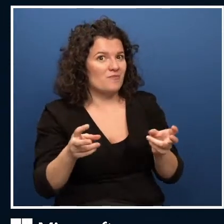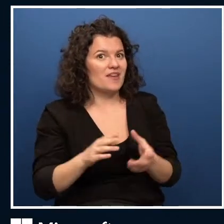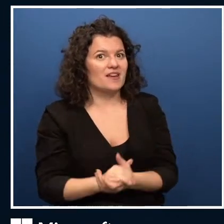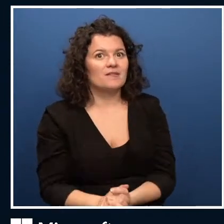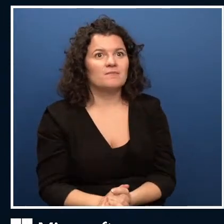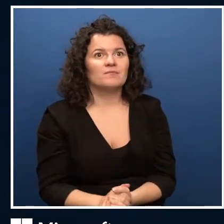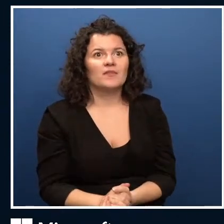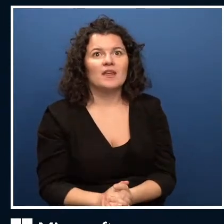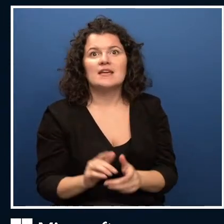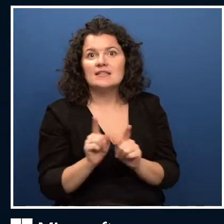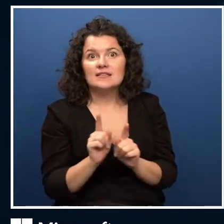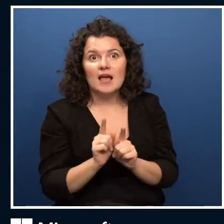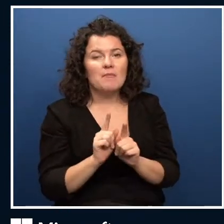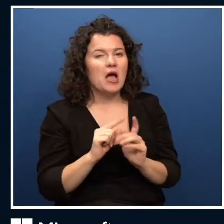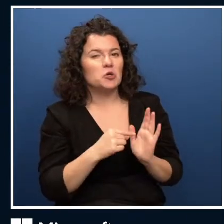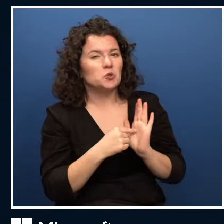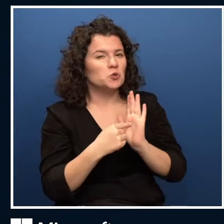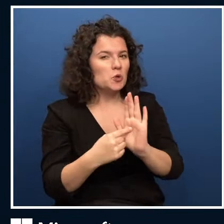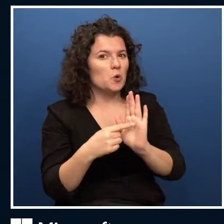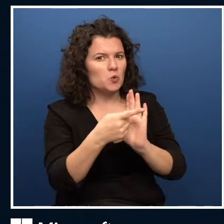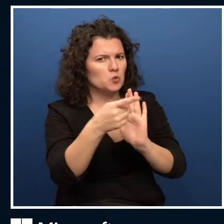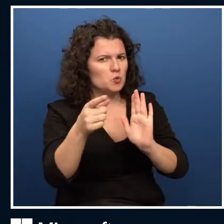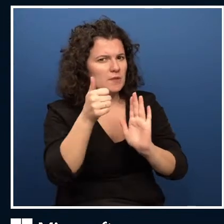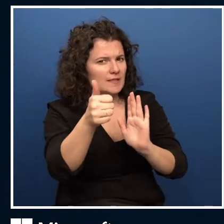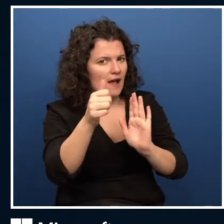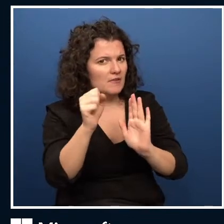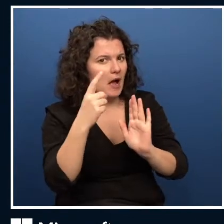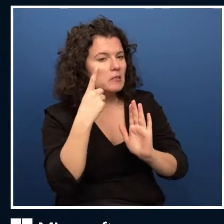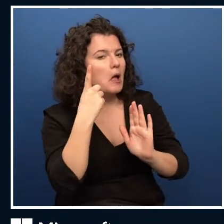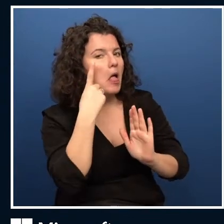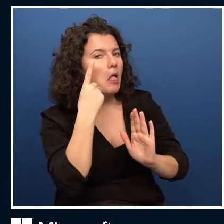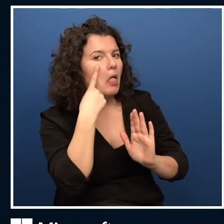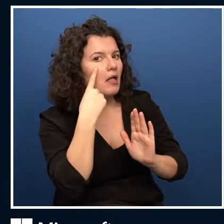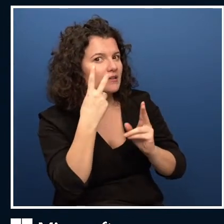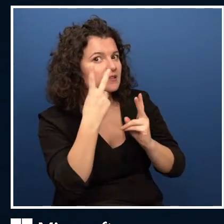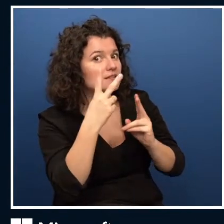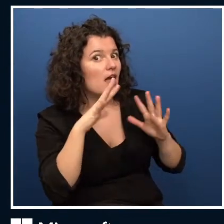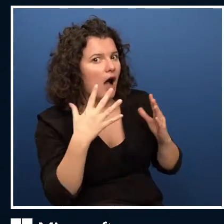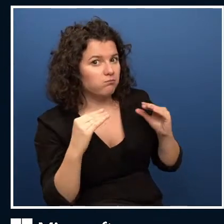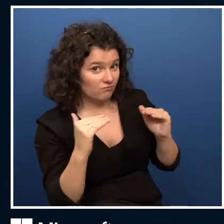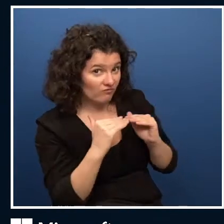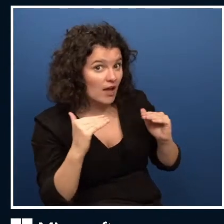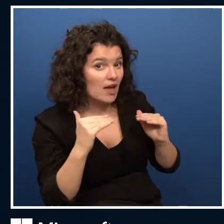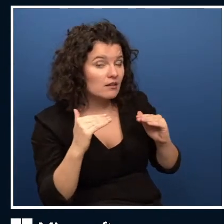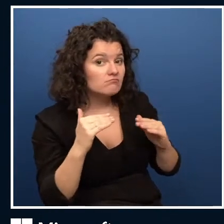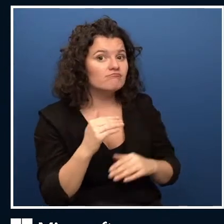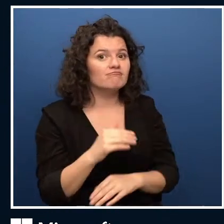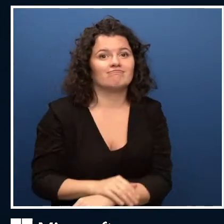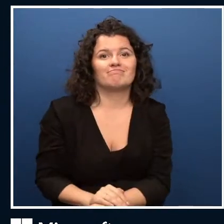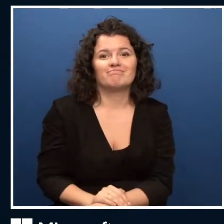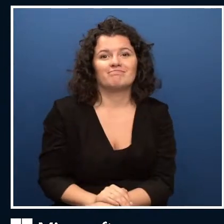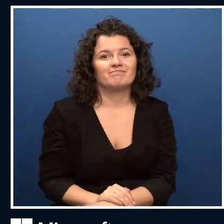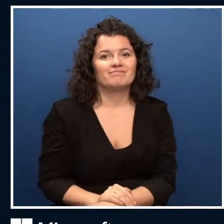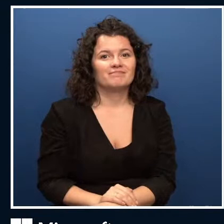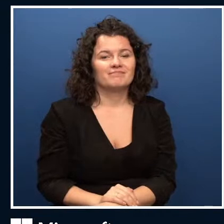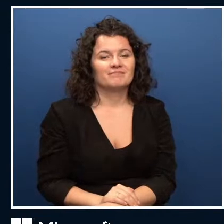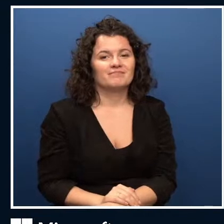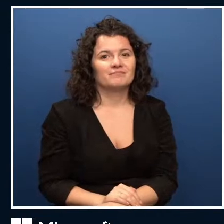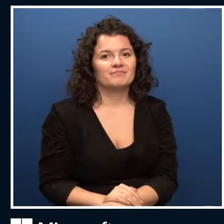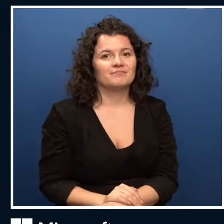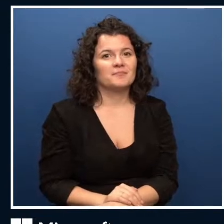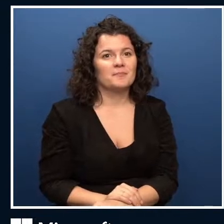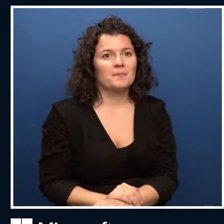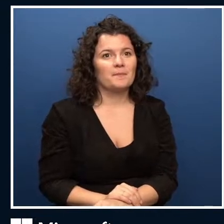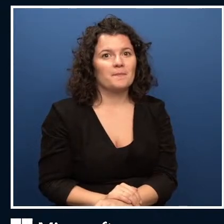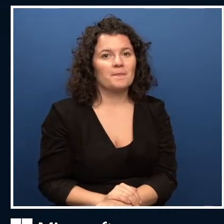yourself too. So stay tuned till the very end. So I'll start first off,